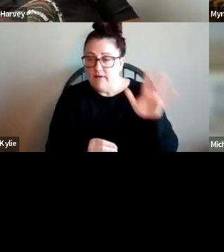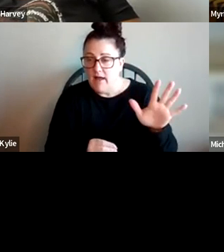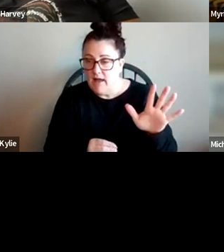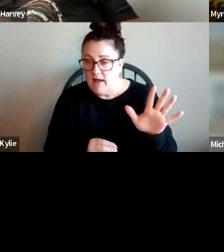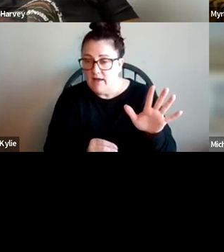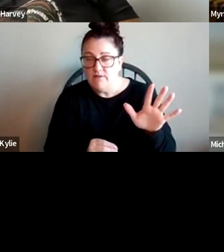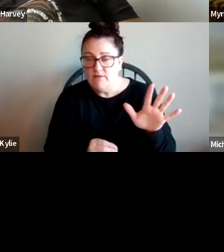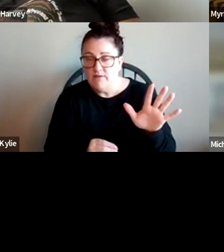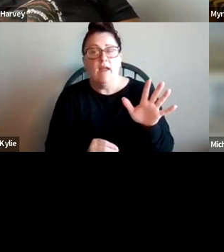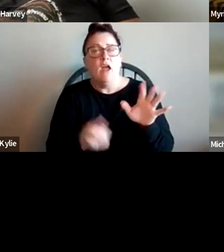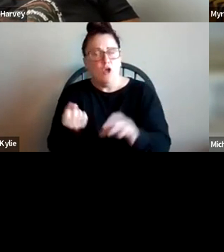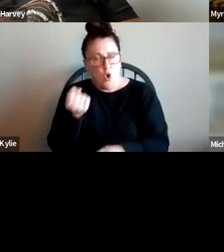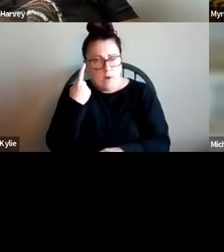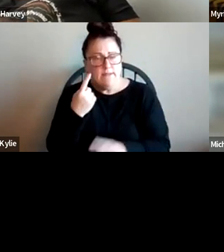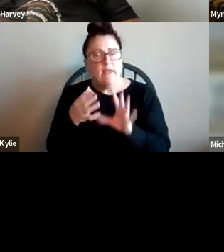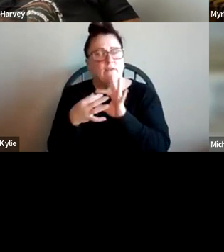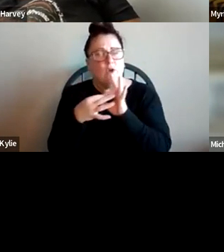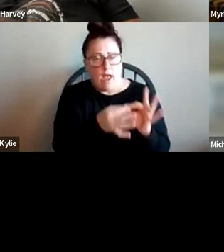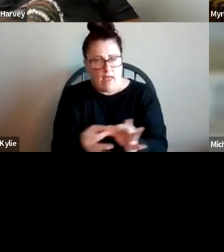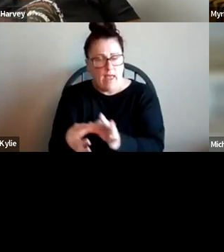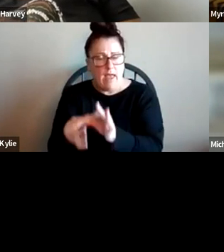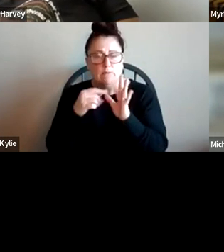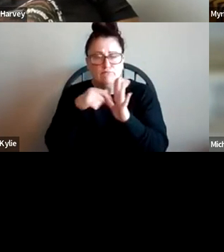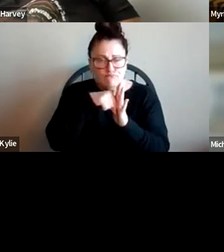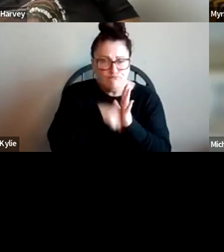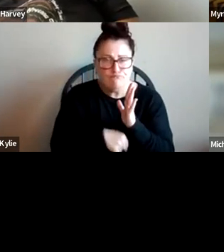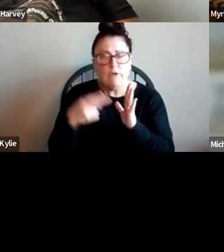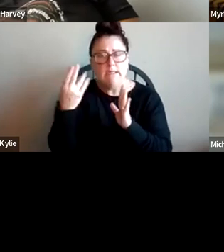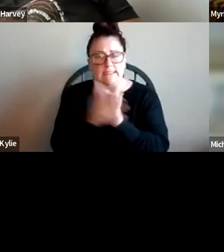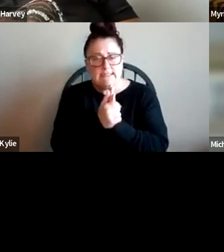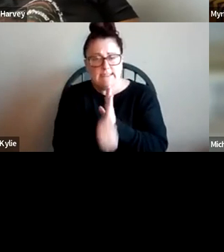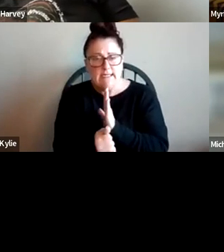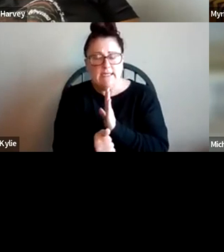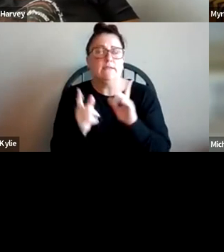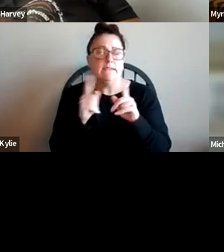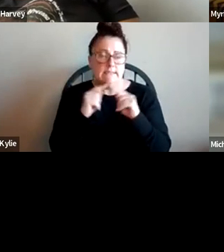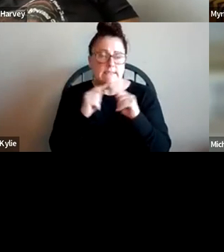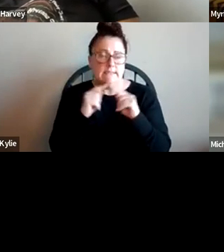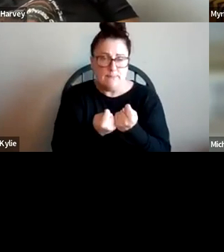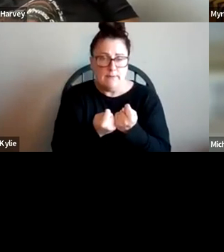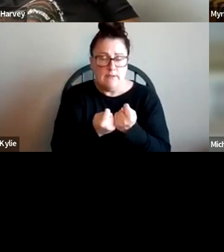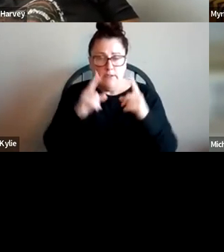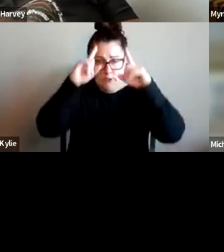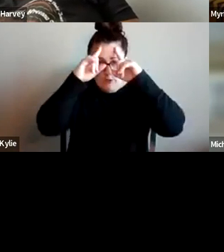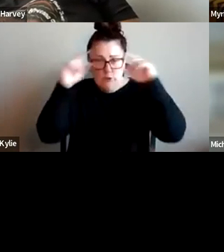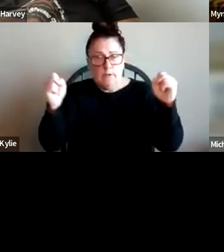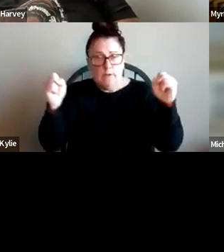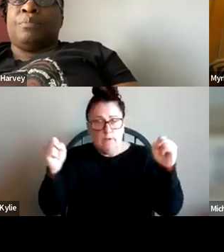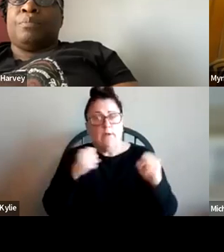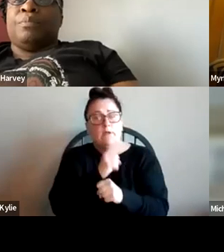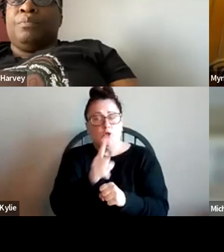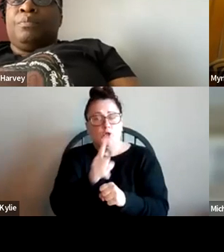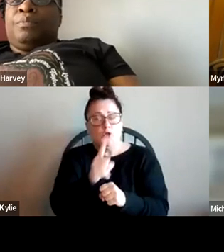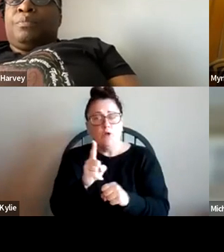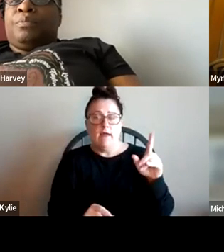a cohesive, collaborative, highly skilled central leadership team. The superintendent should ensure that administration